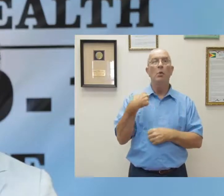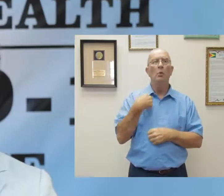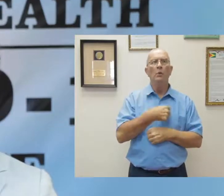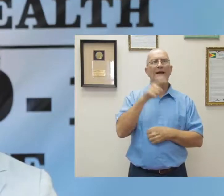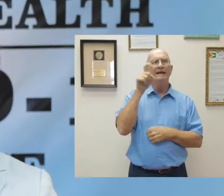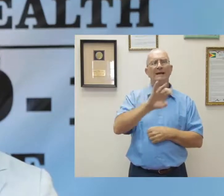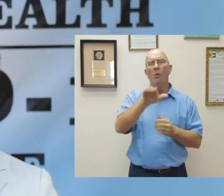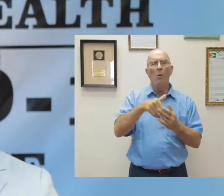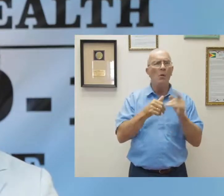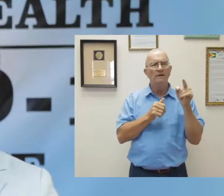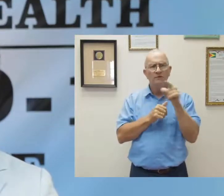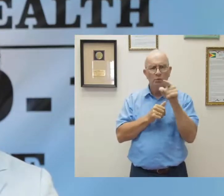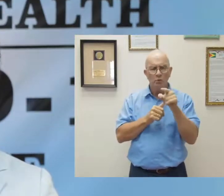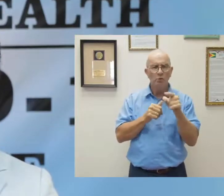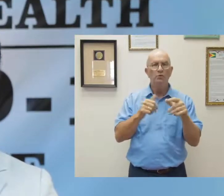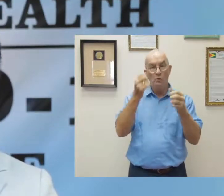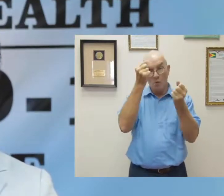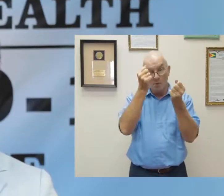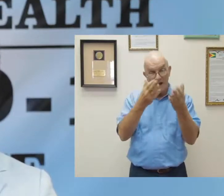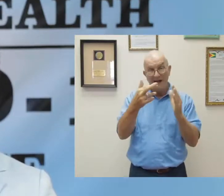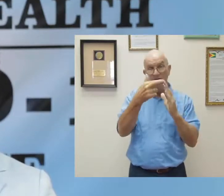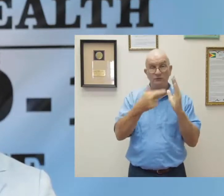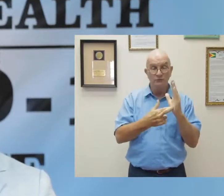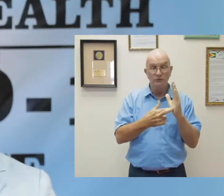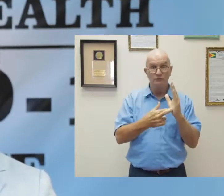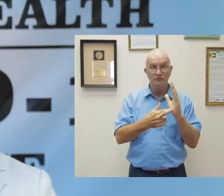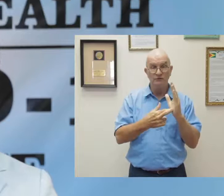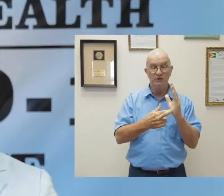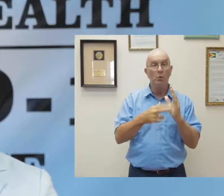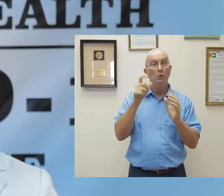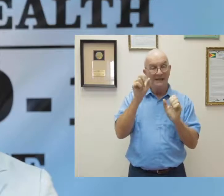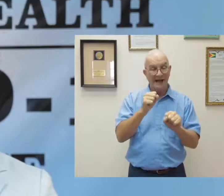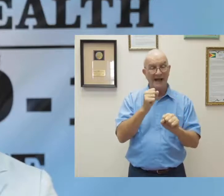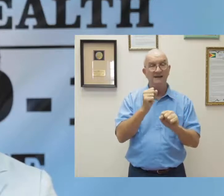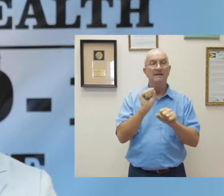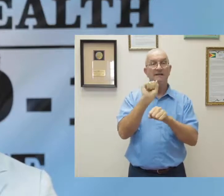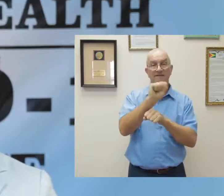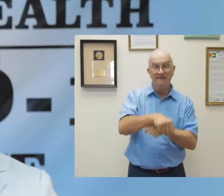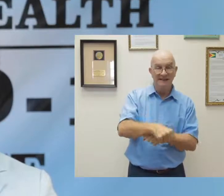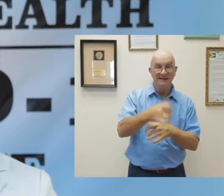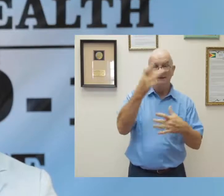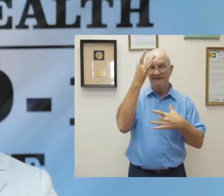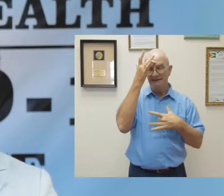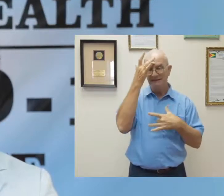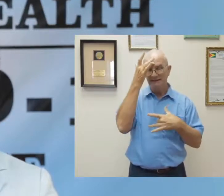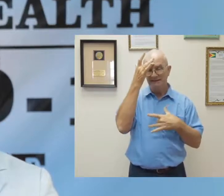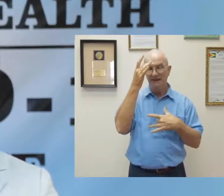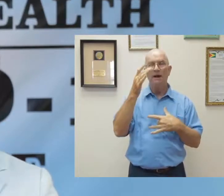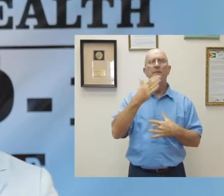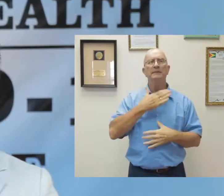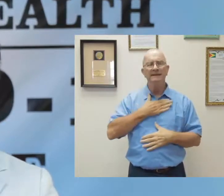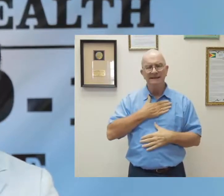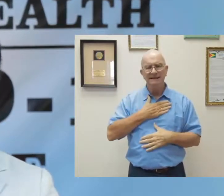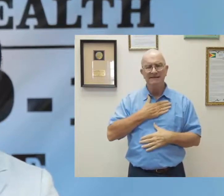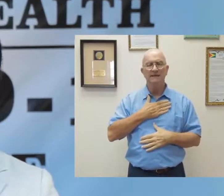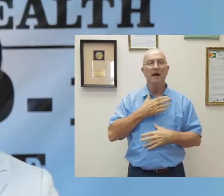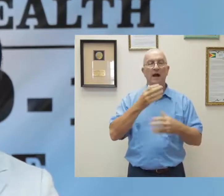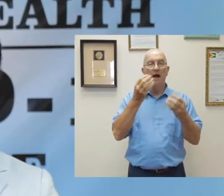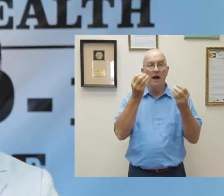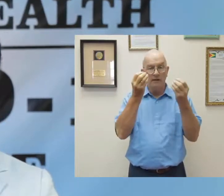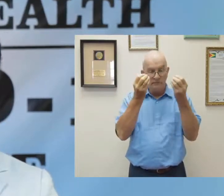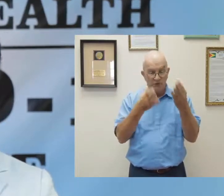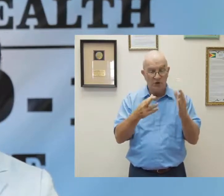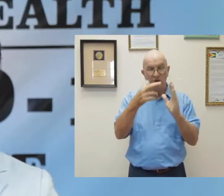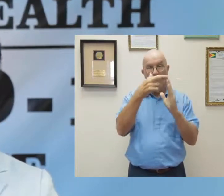board. We can defeat this disease. So I urge you, please observe the